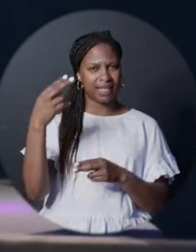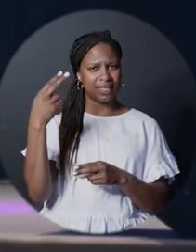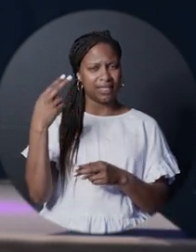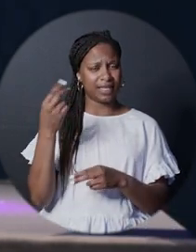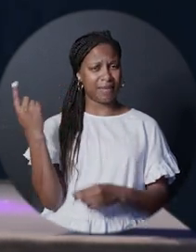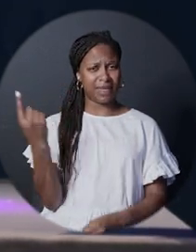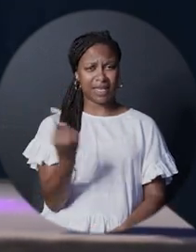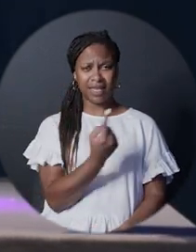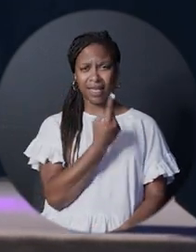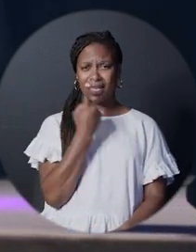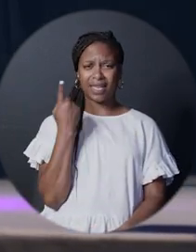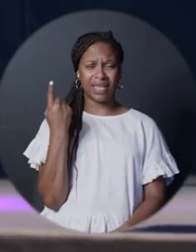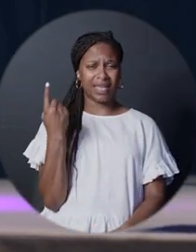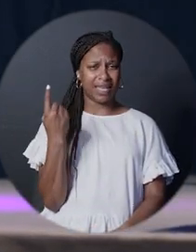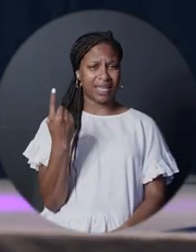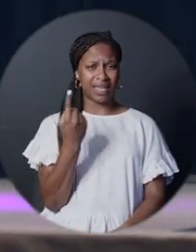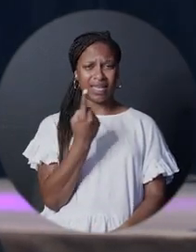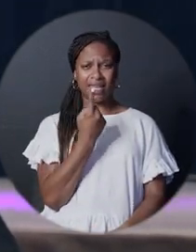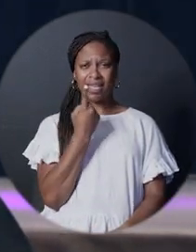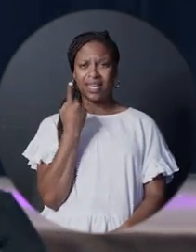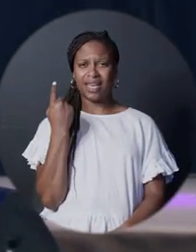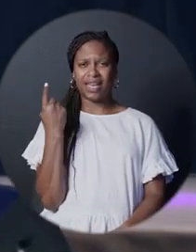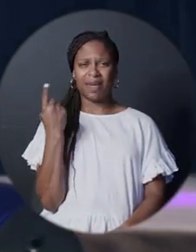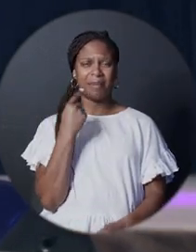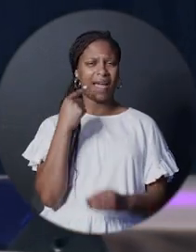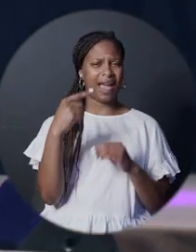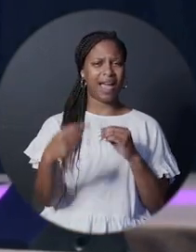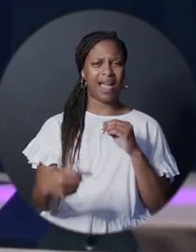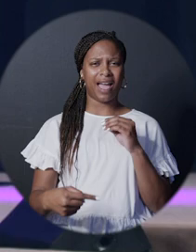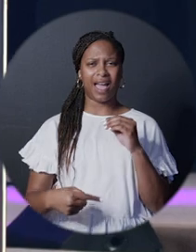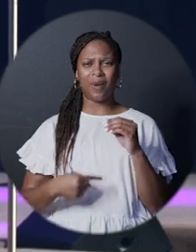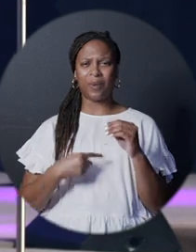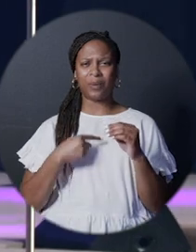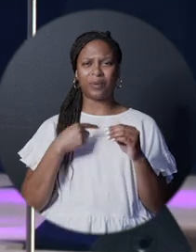about, there is something